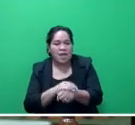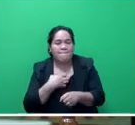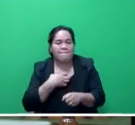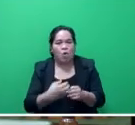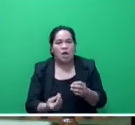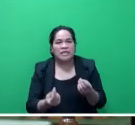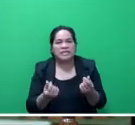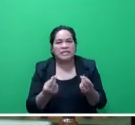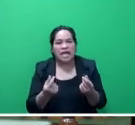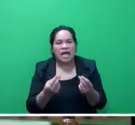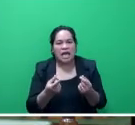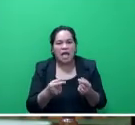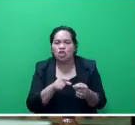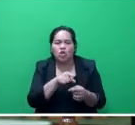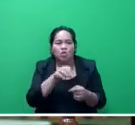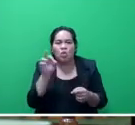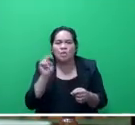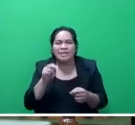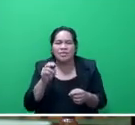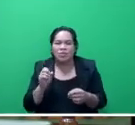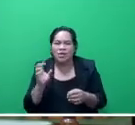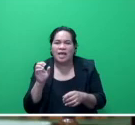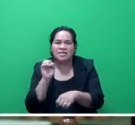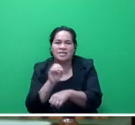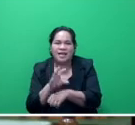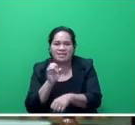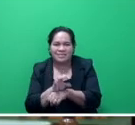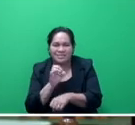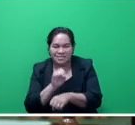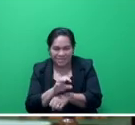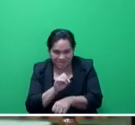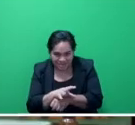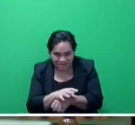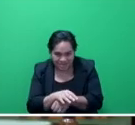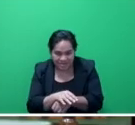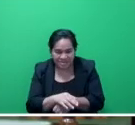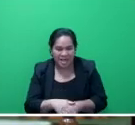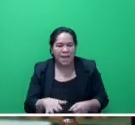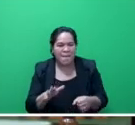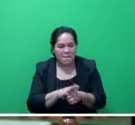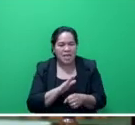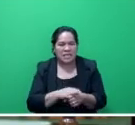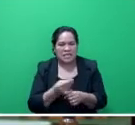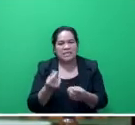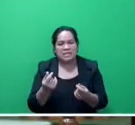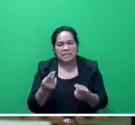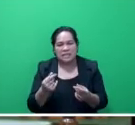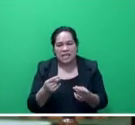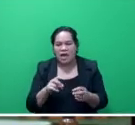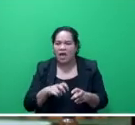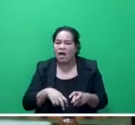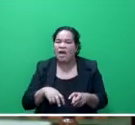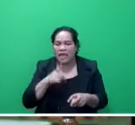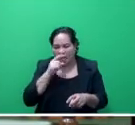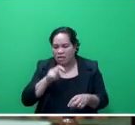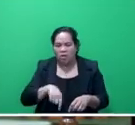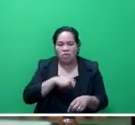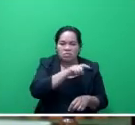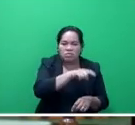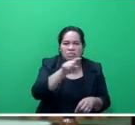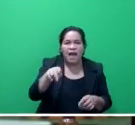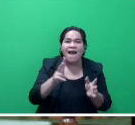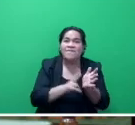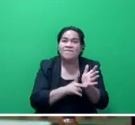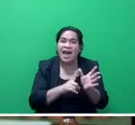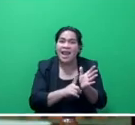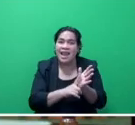easier, reducing our carbon footprint, getting people across to the business centers a lot more easily. The Valelevu grounds is very